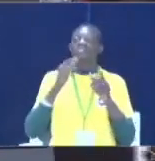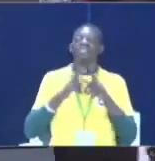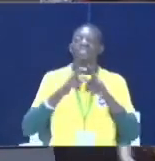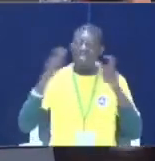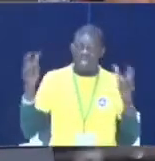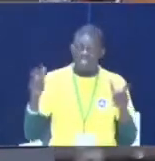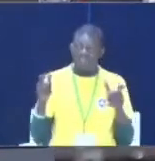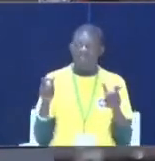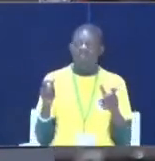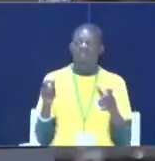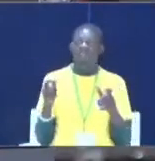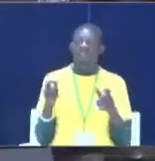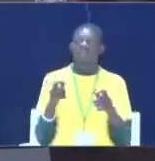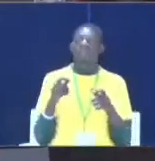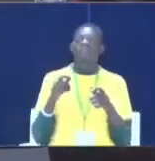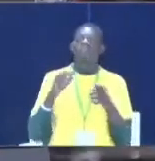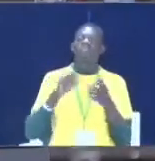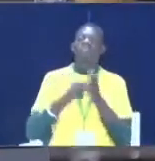enlarge.